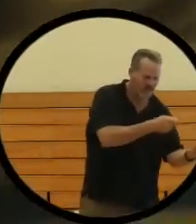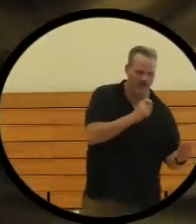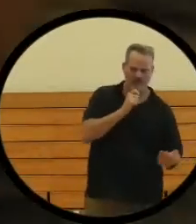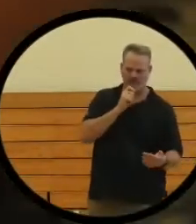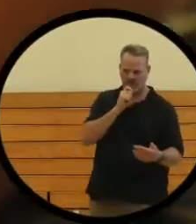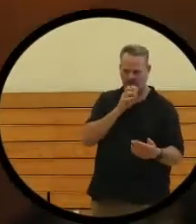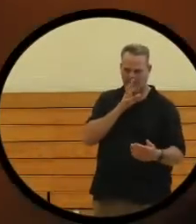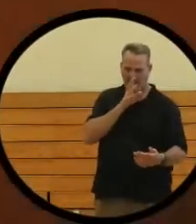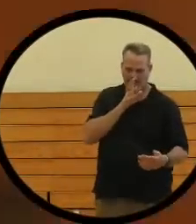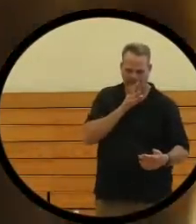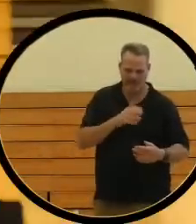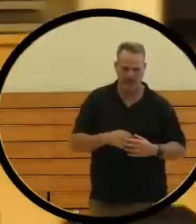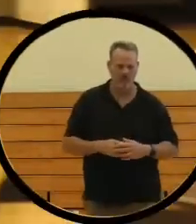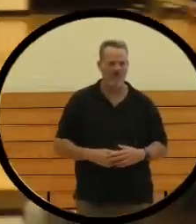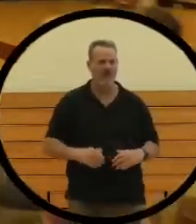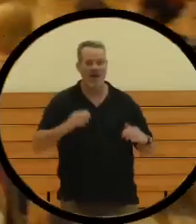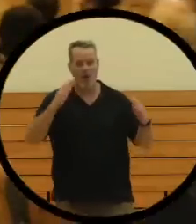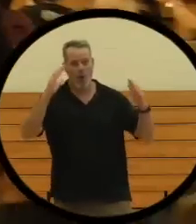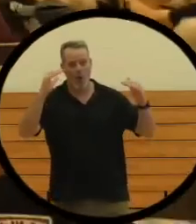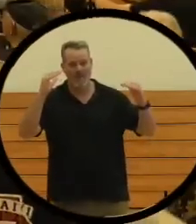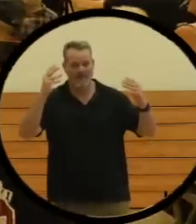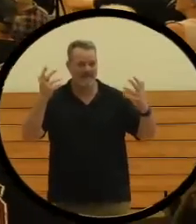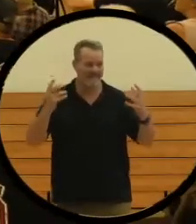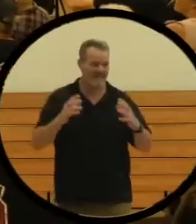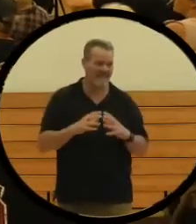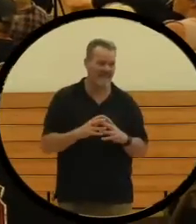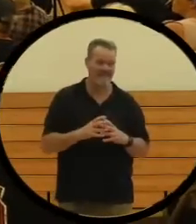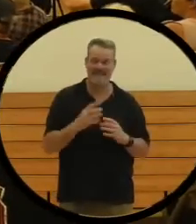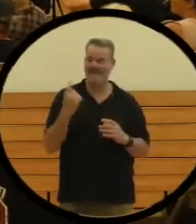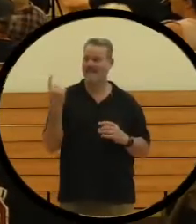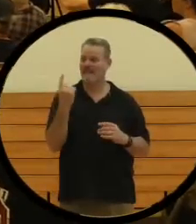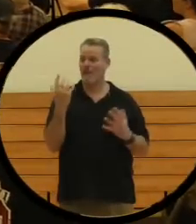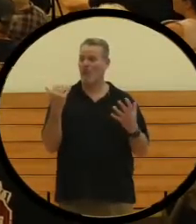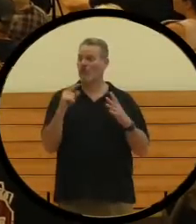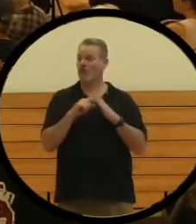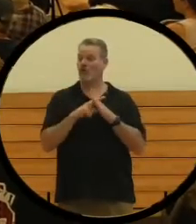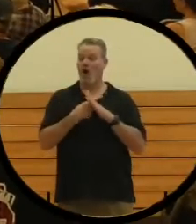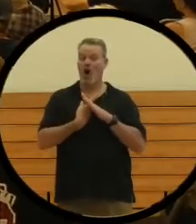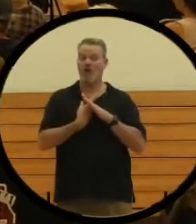So I hope somebody's getting started here.